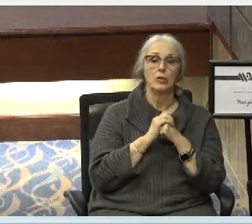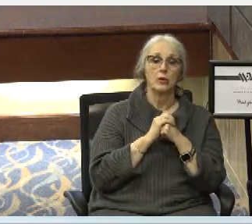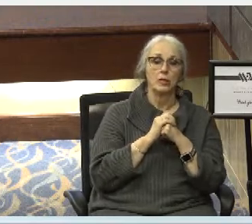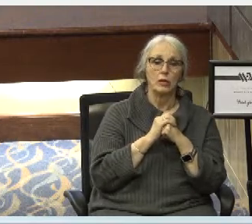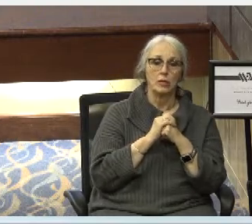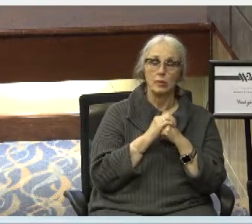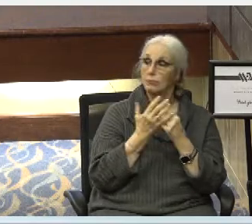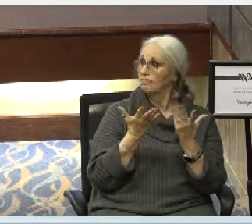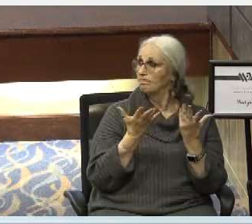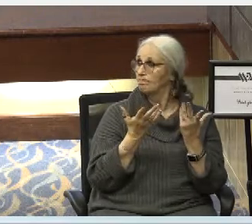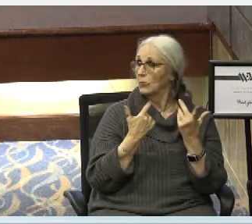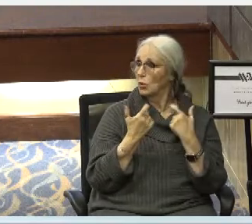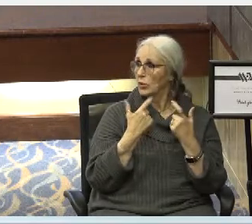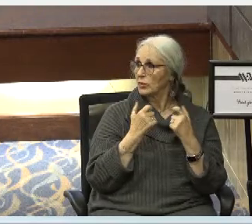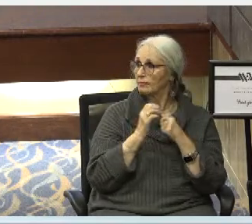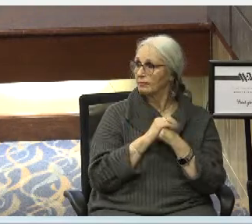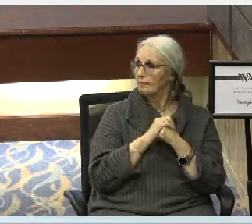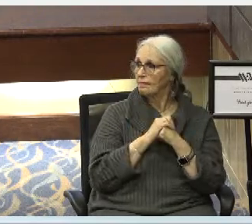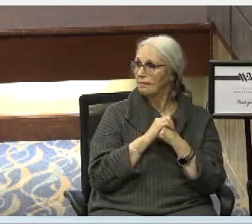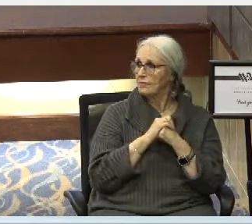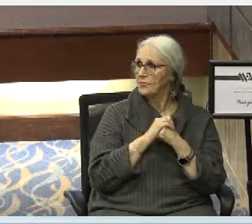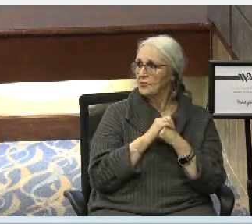With that, I'll take any questions.